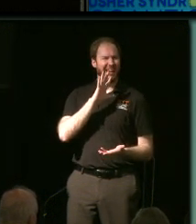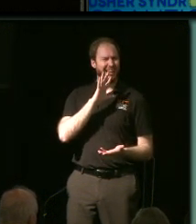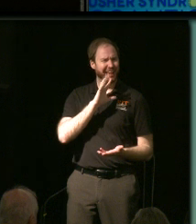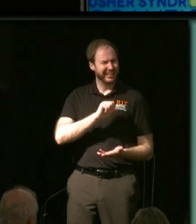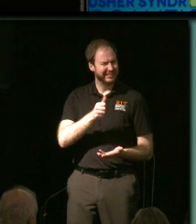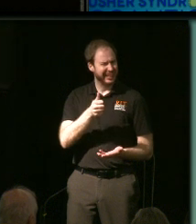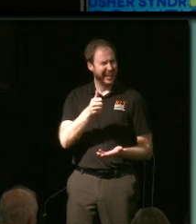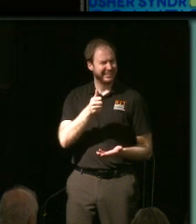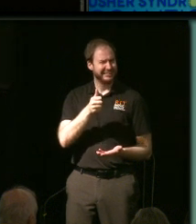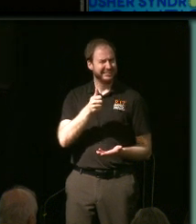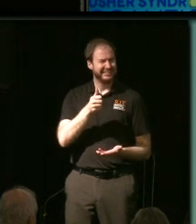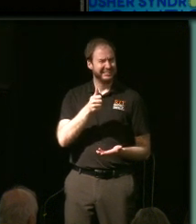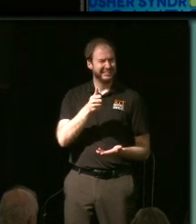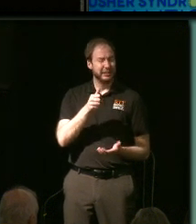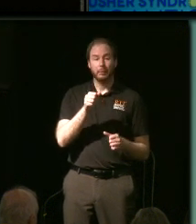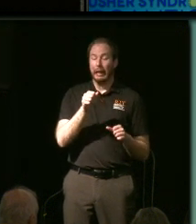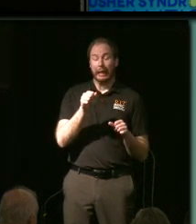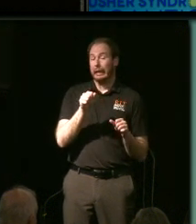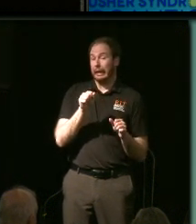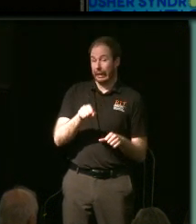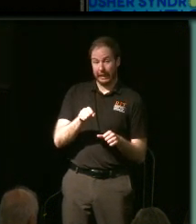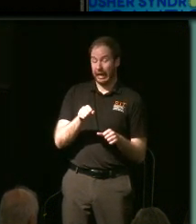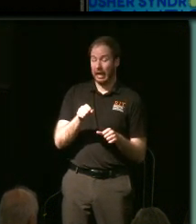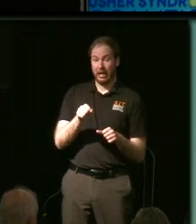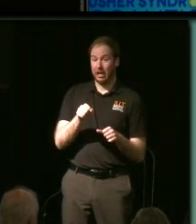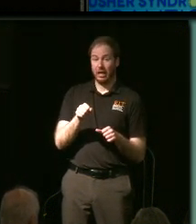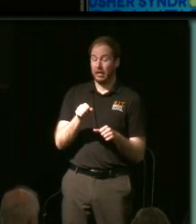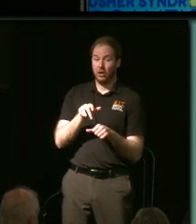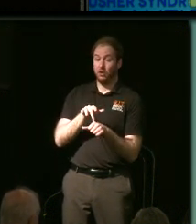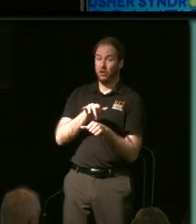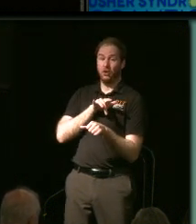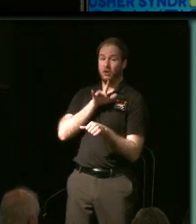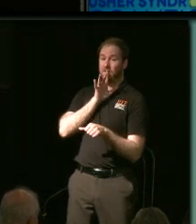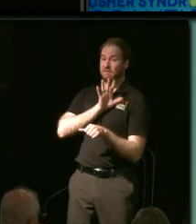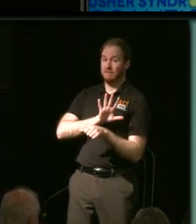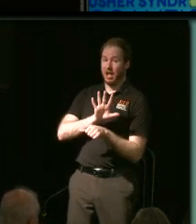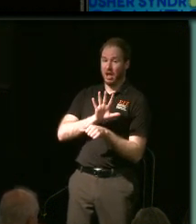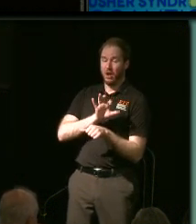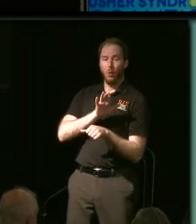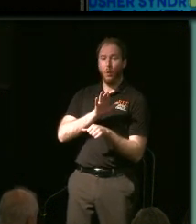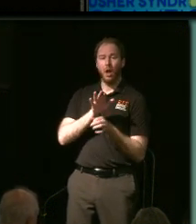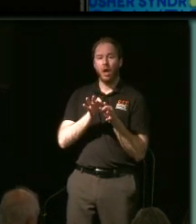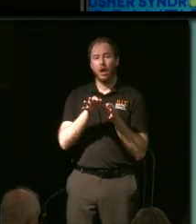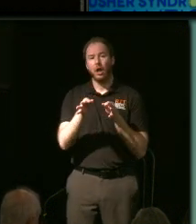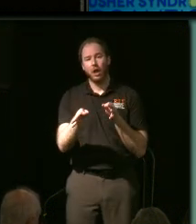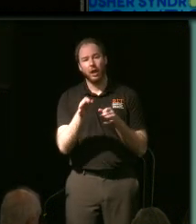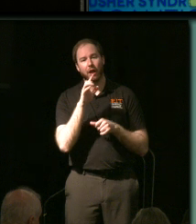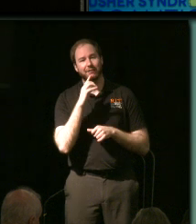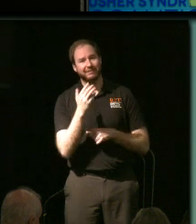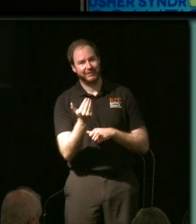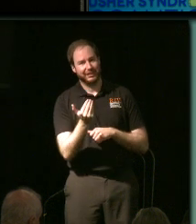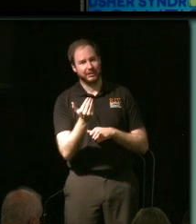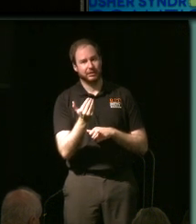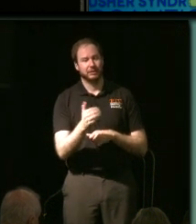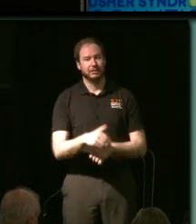of 10, but it can begin as early as 5 or as late as